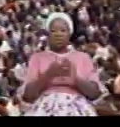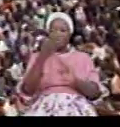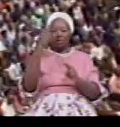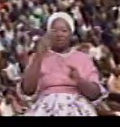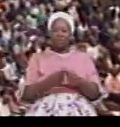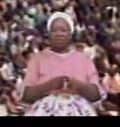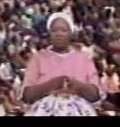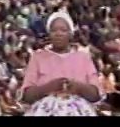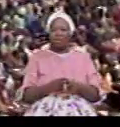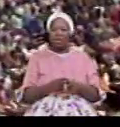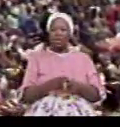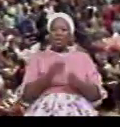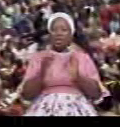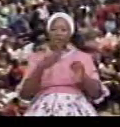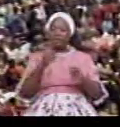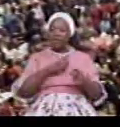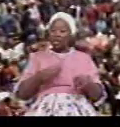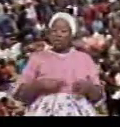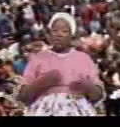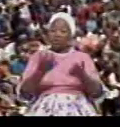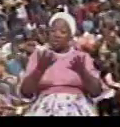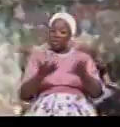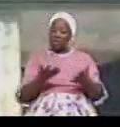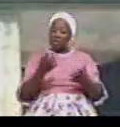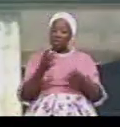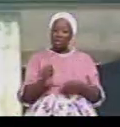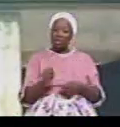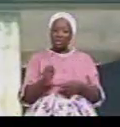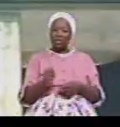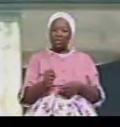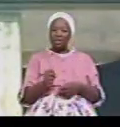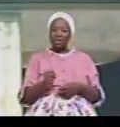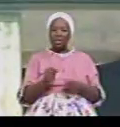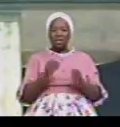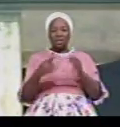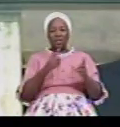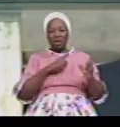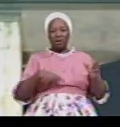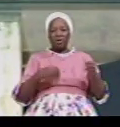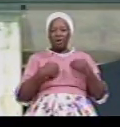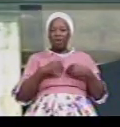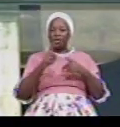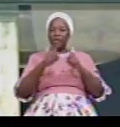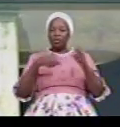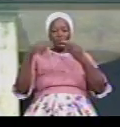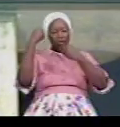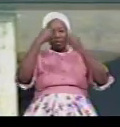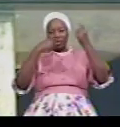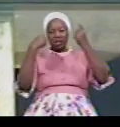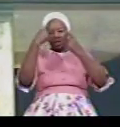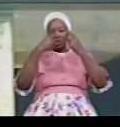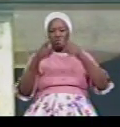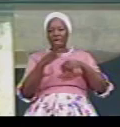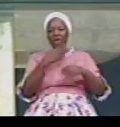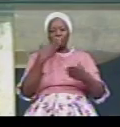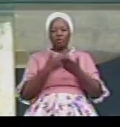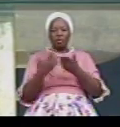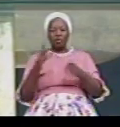the Lord will, the Lord has spoken concerning you, good things are going to